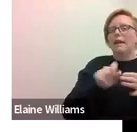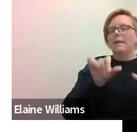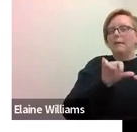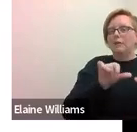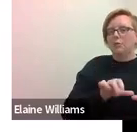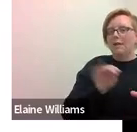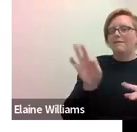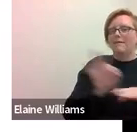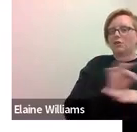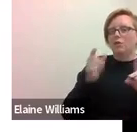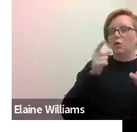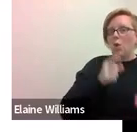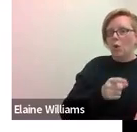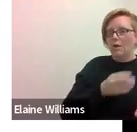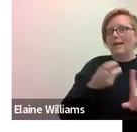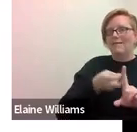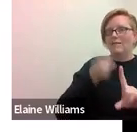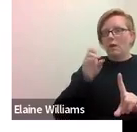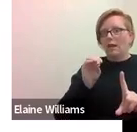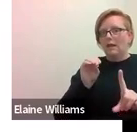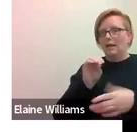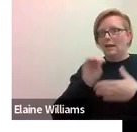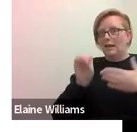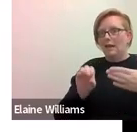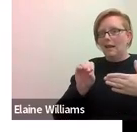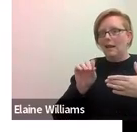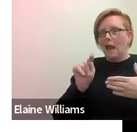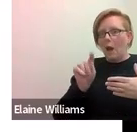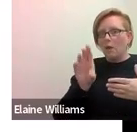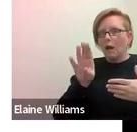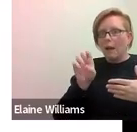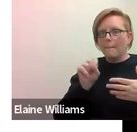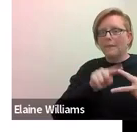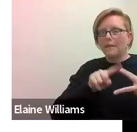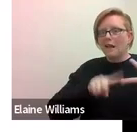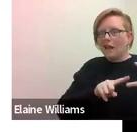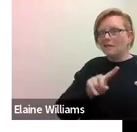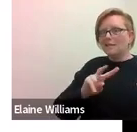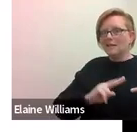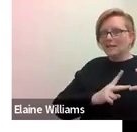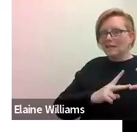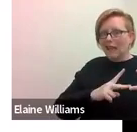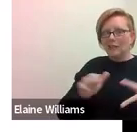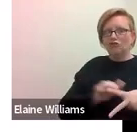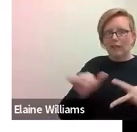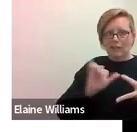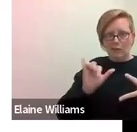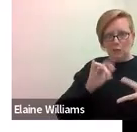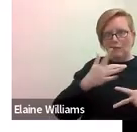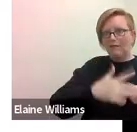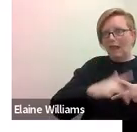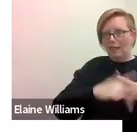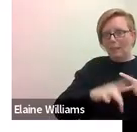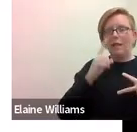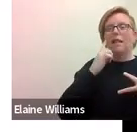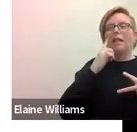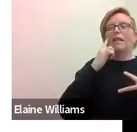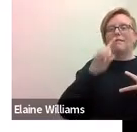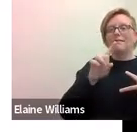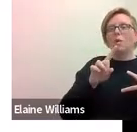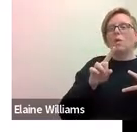So share those links widely and we will greatly appreciate it. And here's